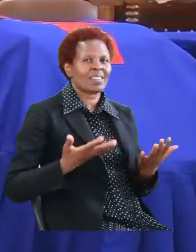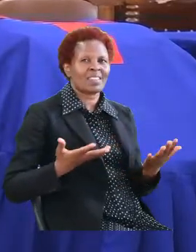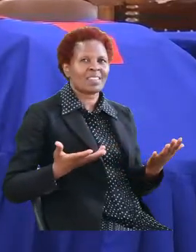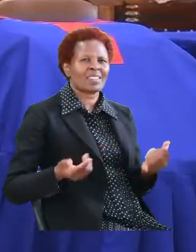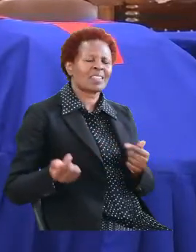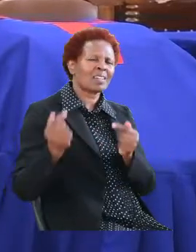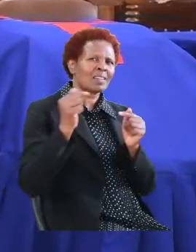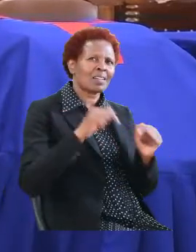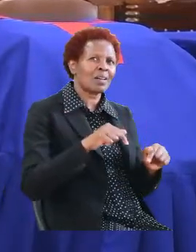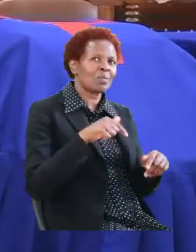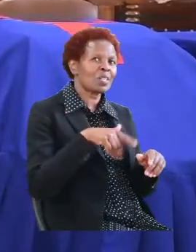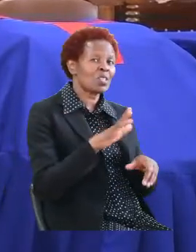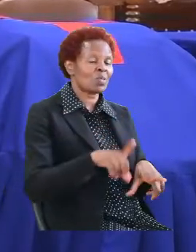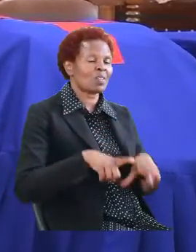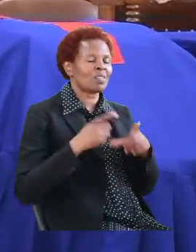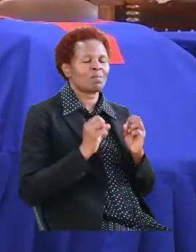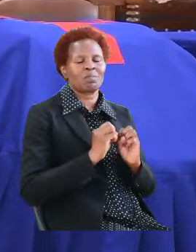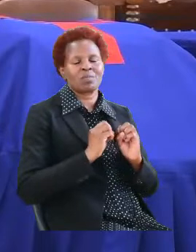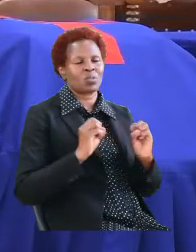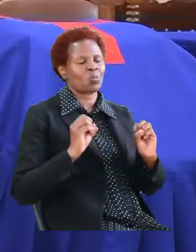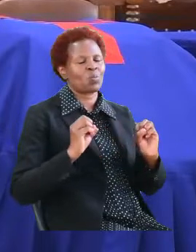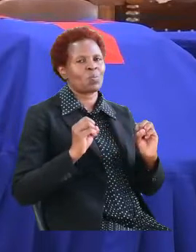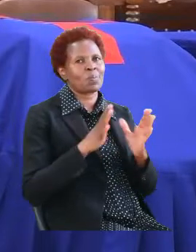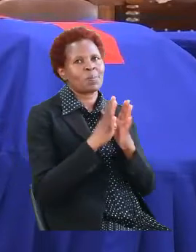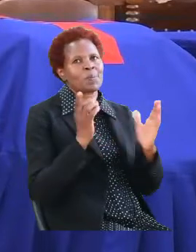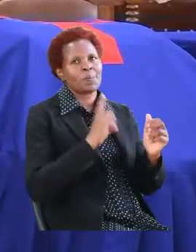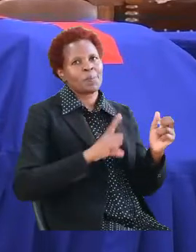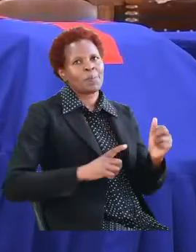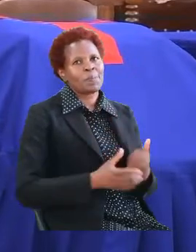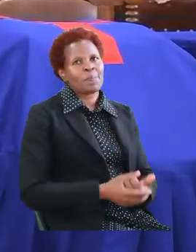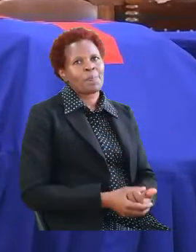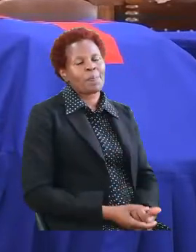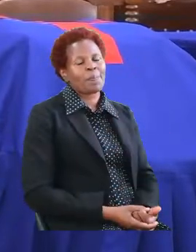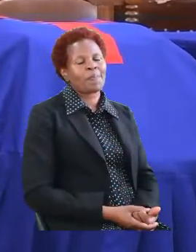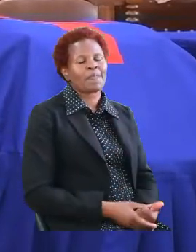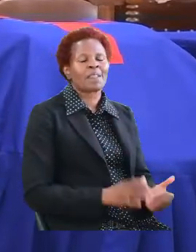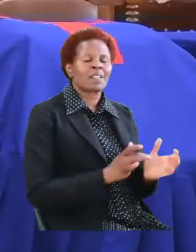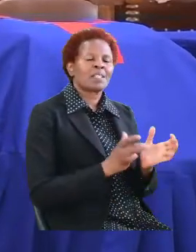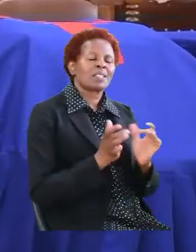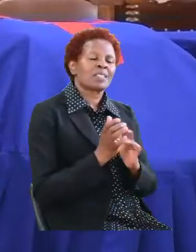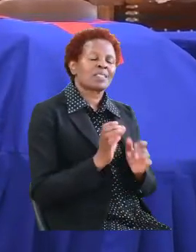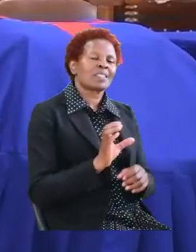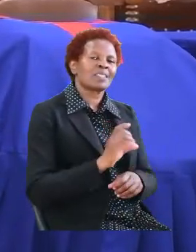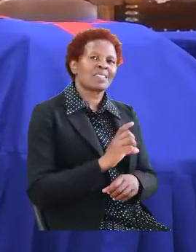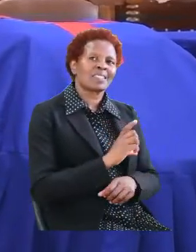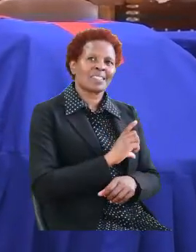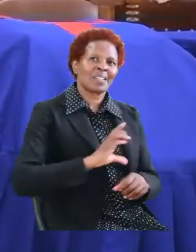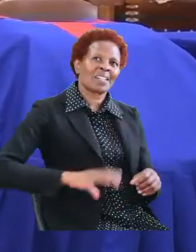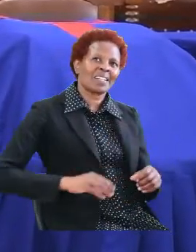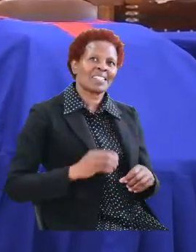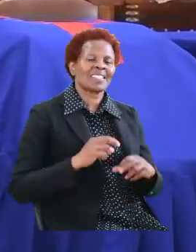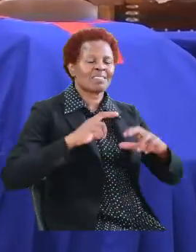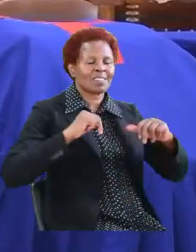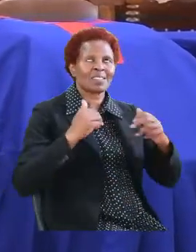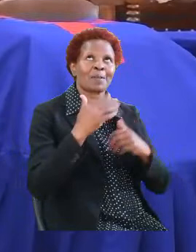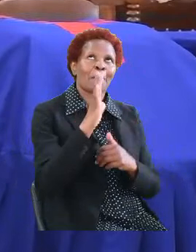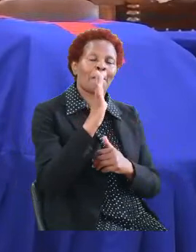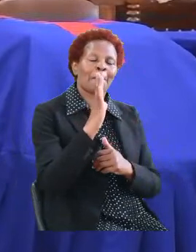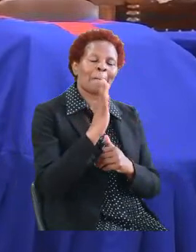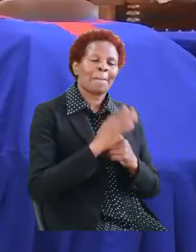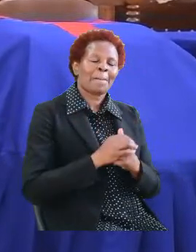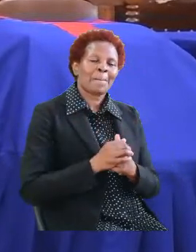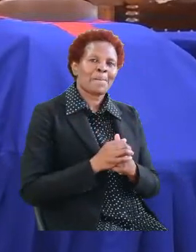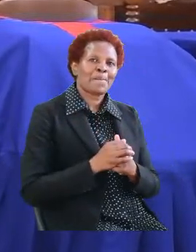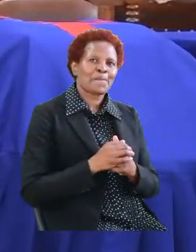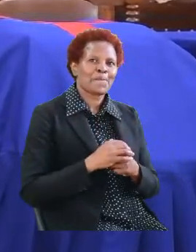not come to you. Praise the name of the Lord. Jesus said, seek ye